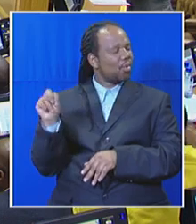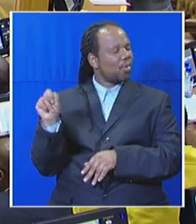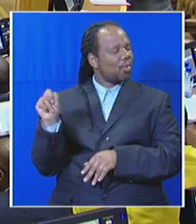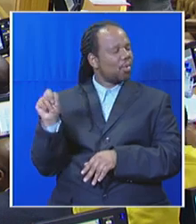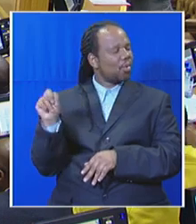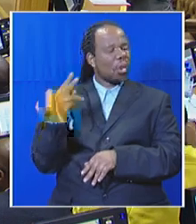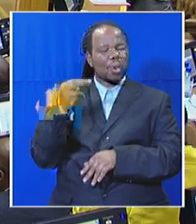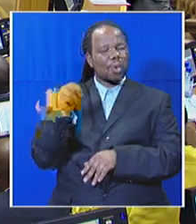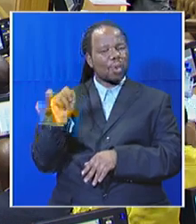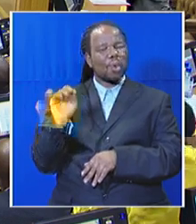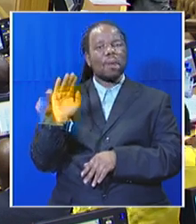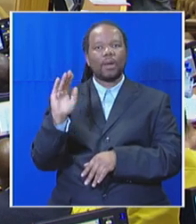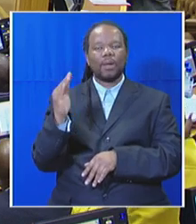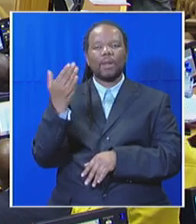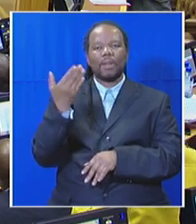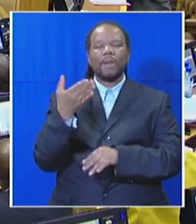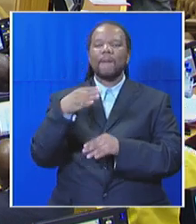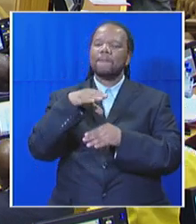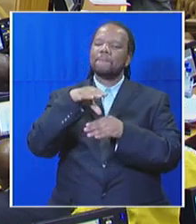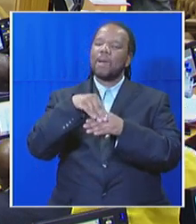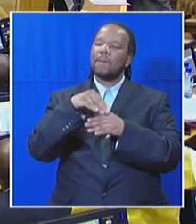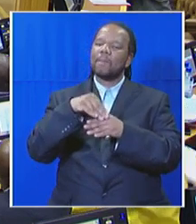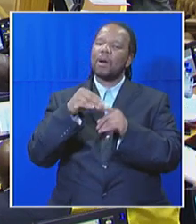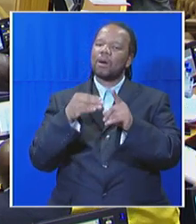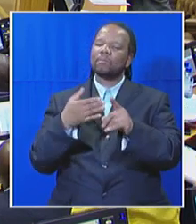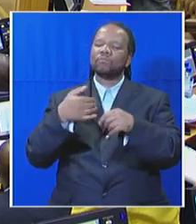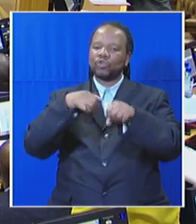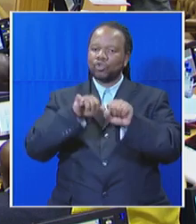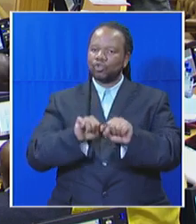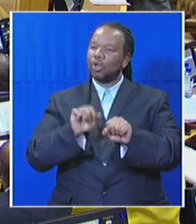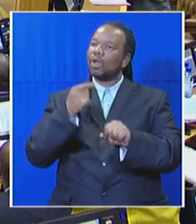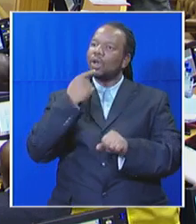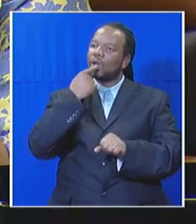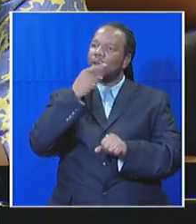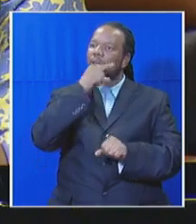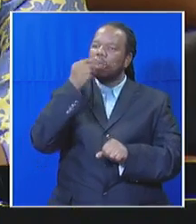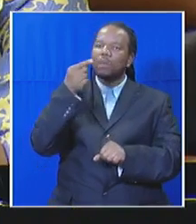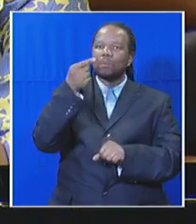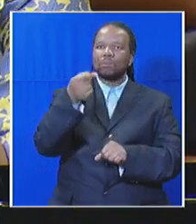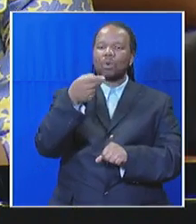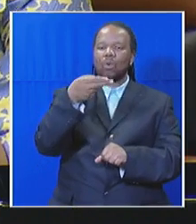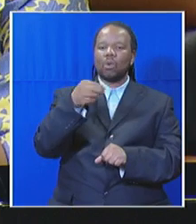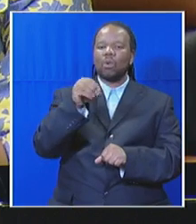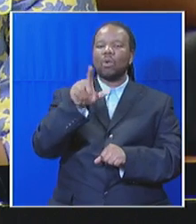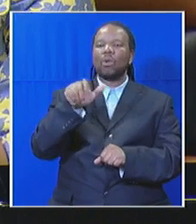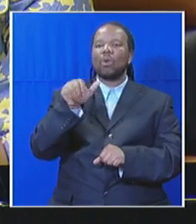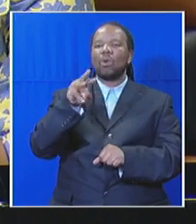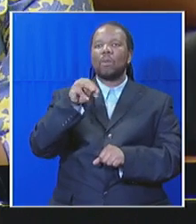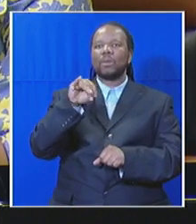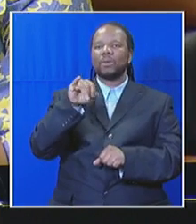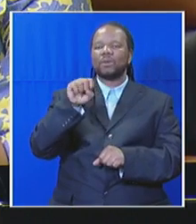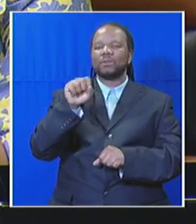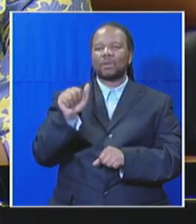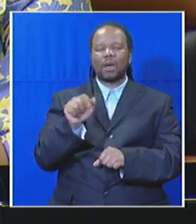Because the honorable member recognized by the chair who Madam is Speaker, standing there. it's a point of order. We need